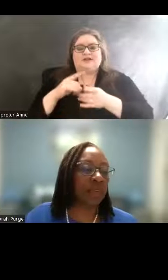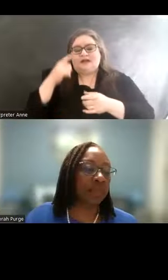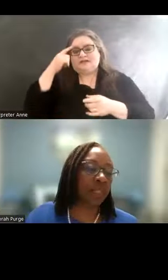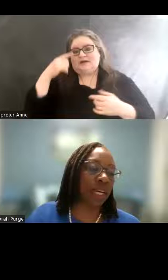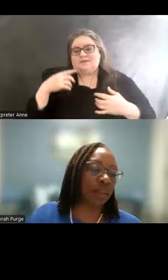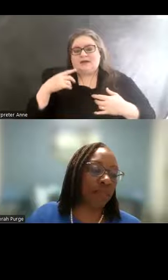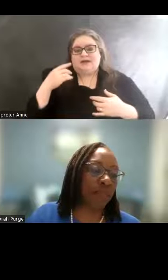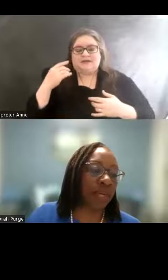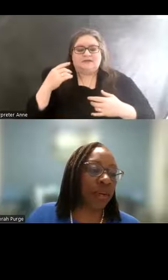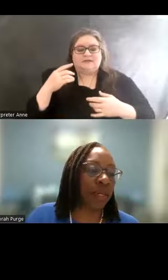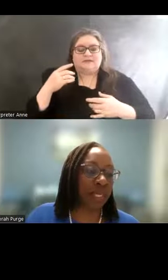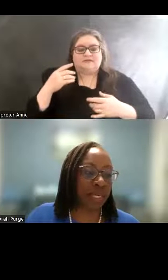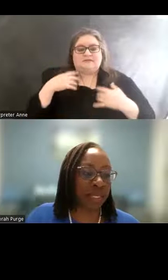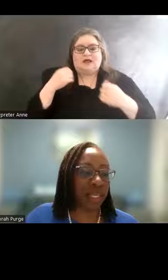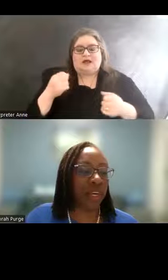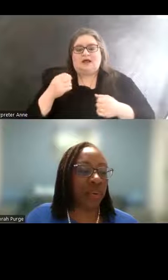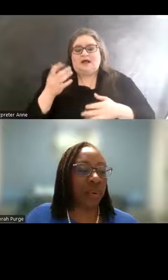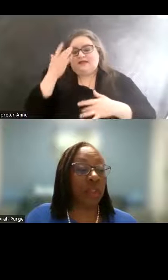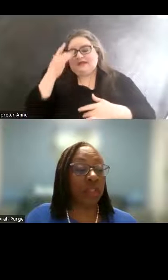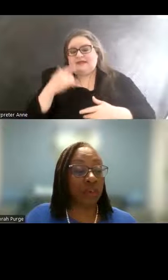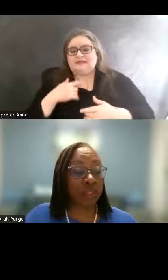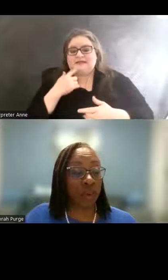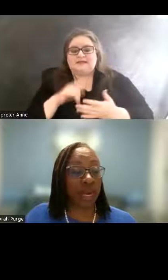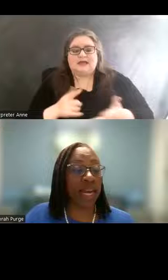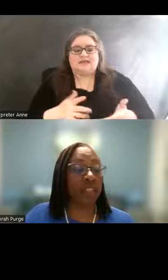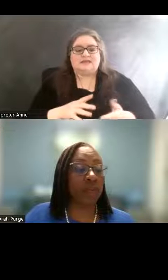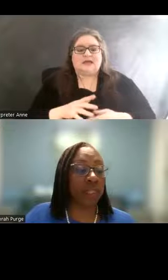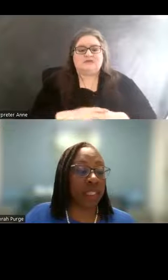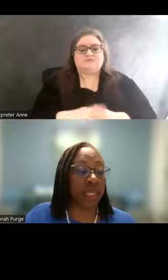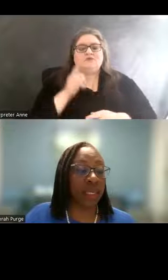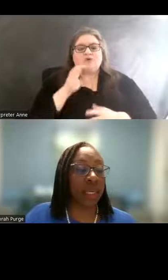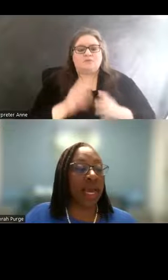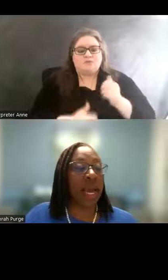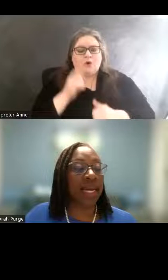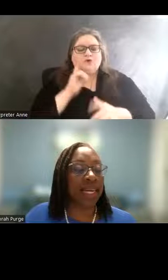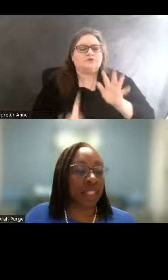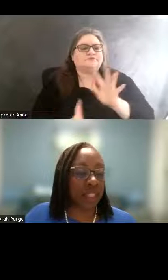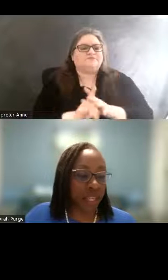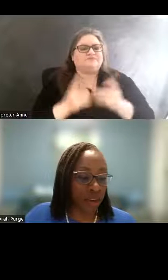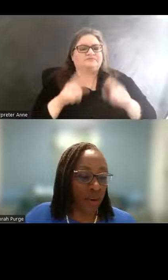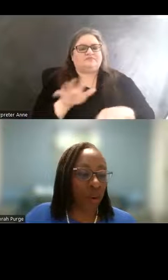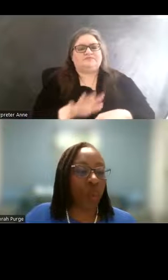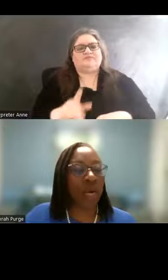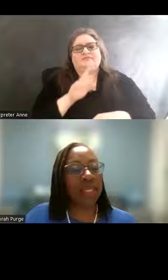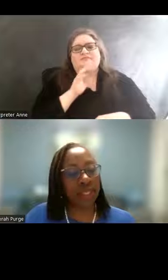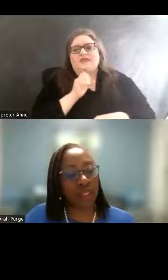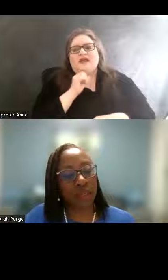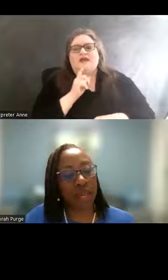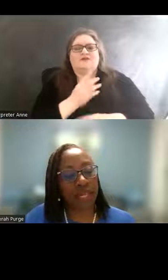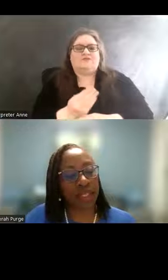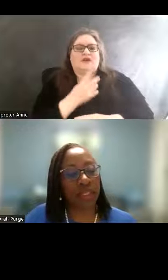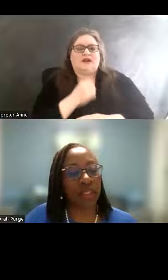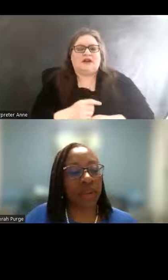says 50% of mental health illness in youth will surface around age 14. And each year, 1 in 6